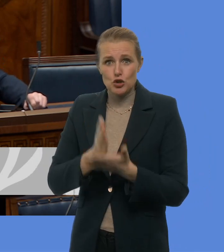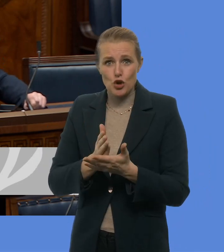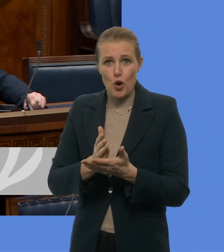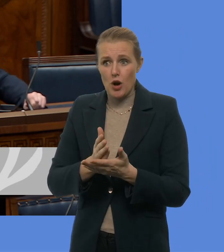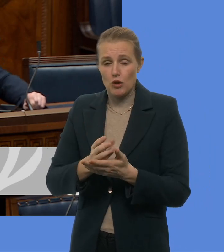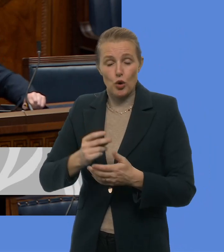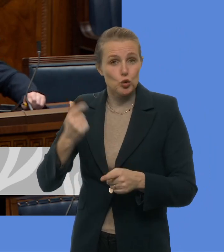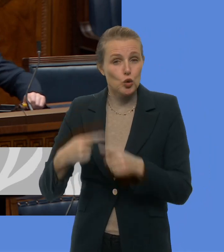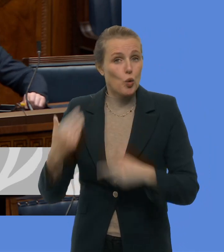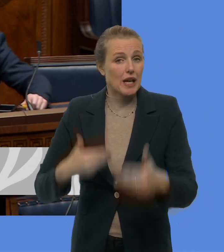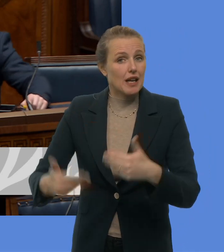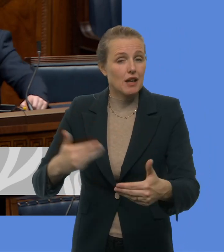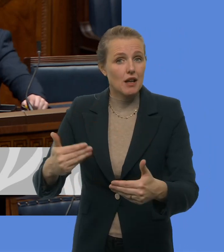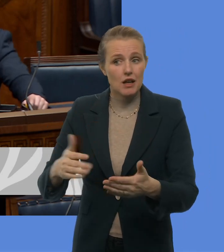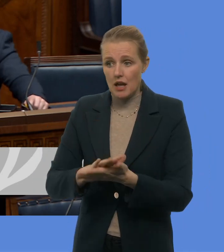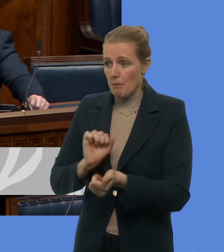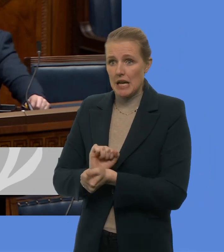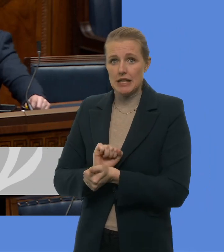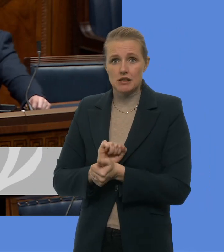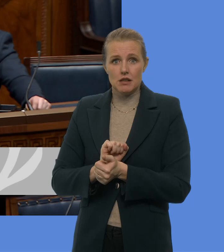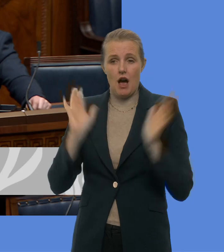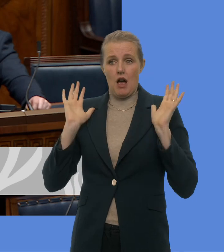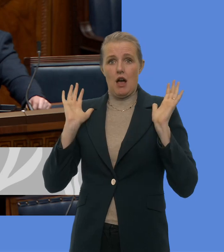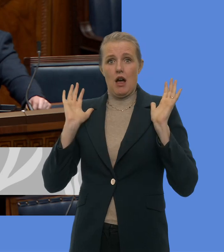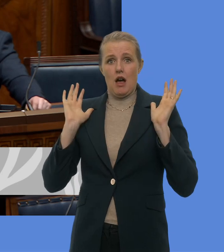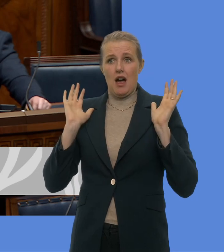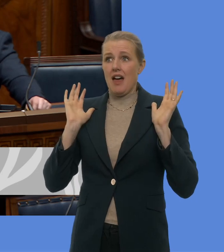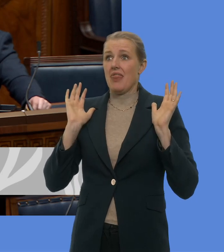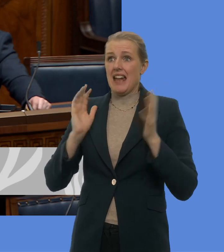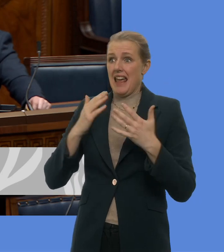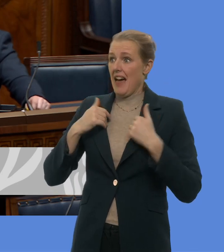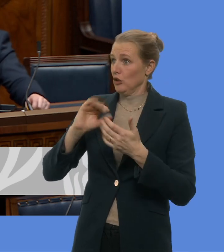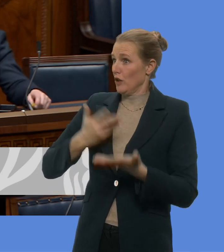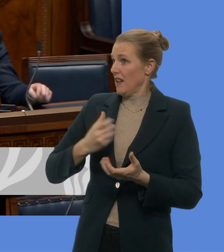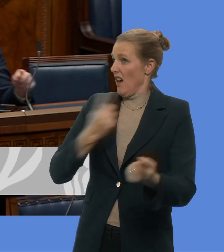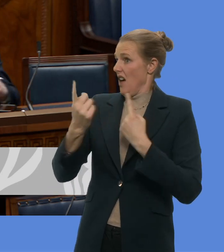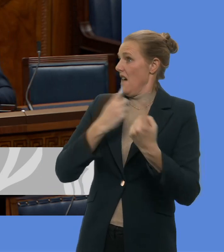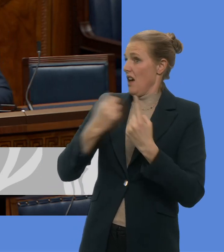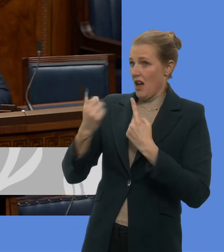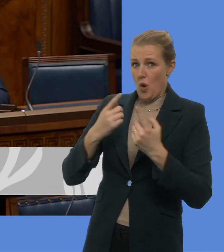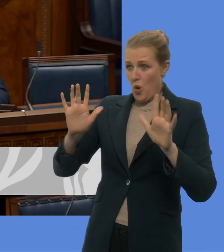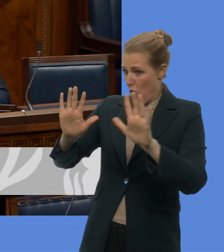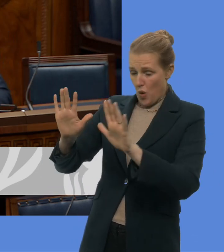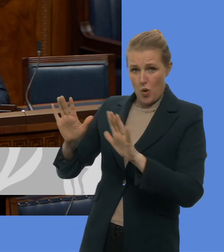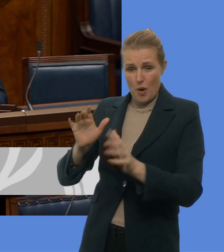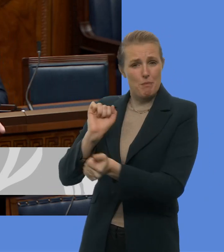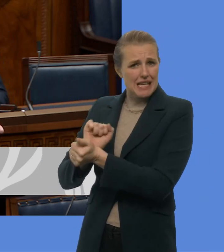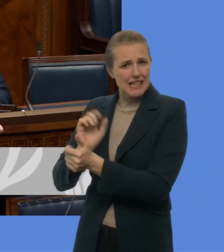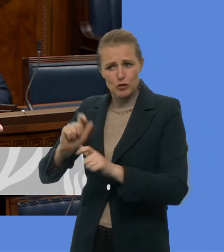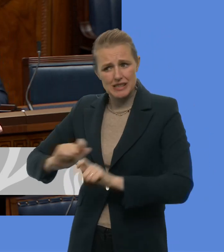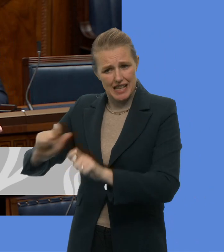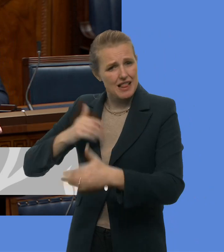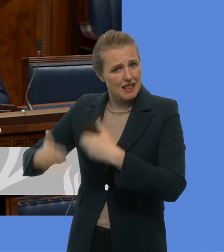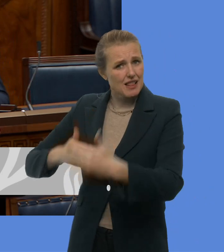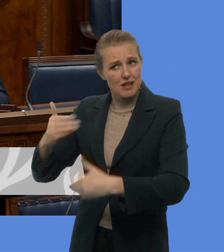so quickly that the police stop and the health service isn't ready to pick up that gap. So yes, I think we're working